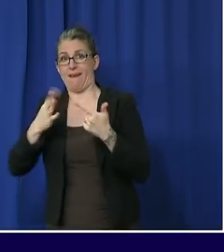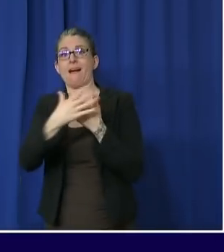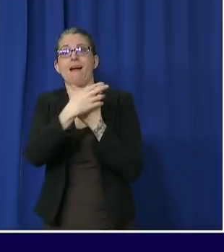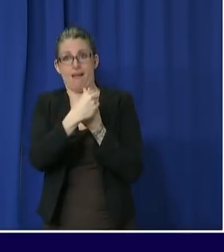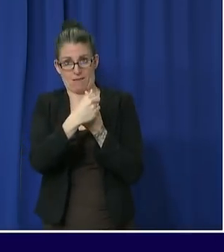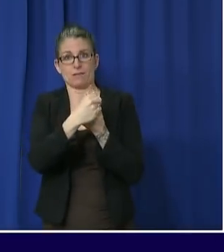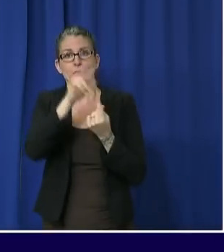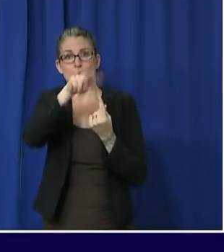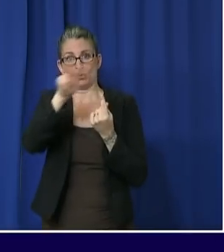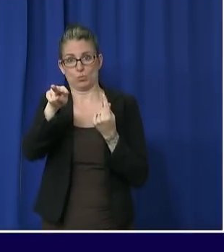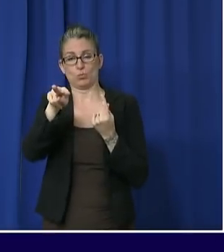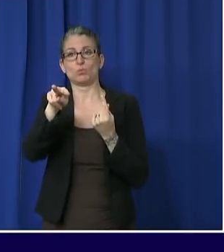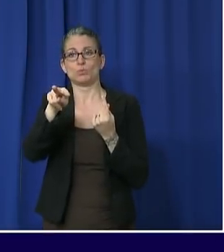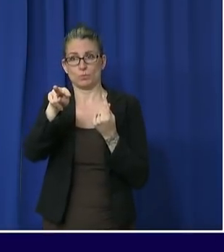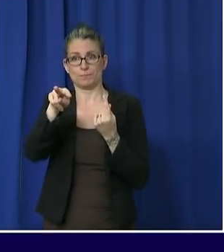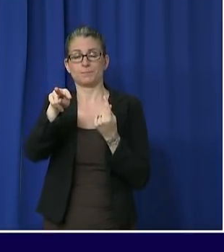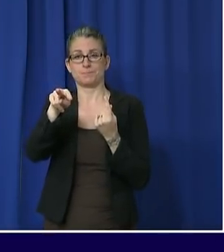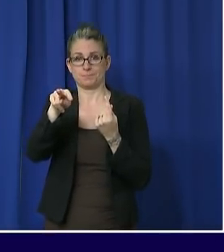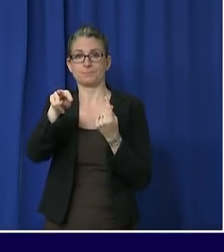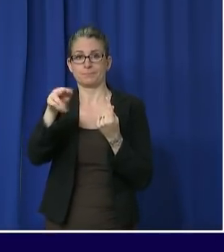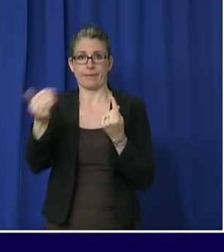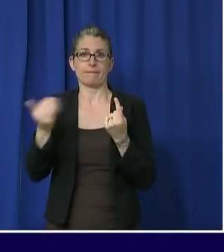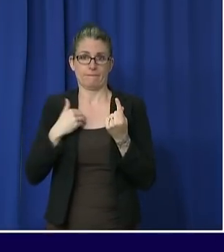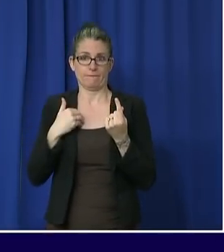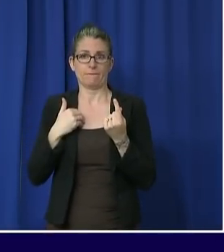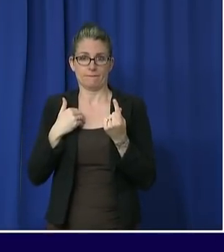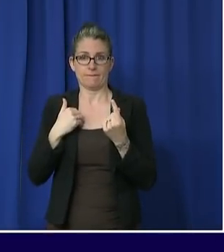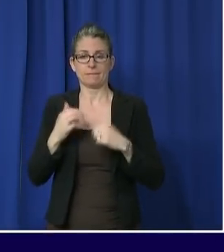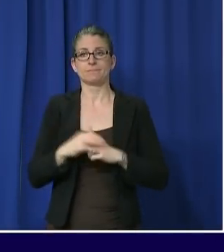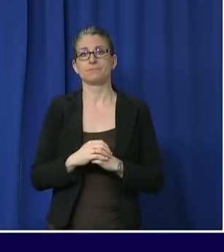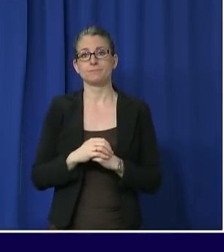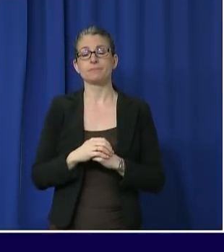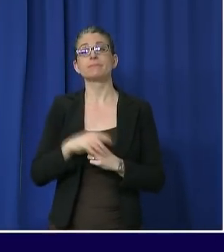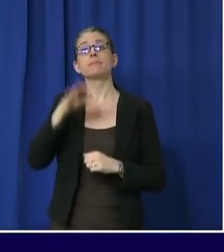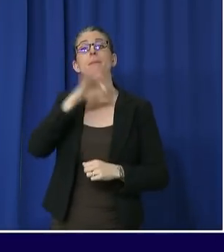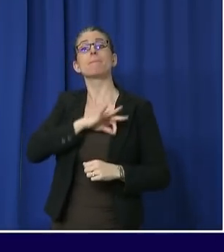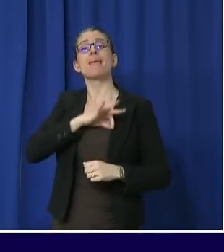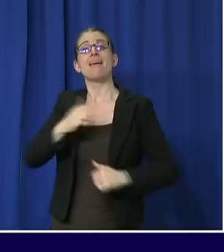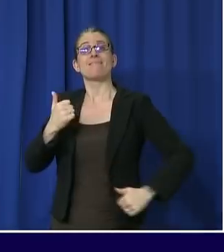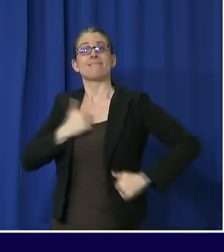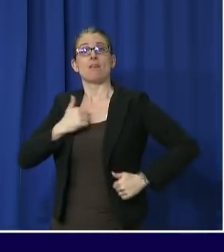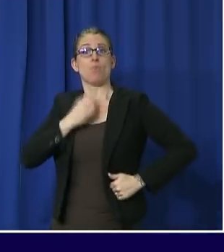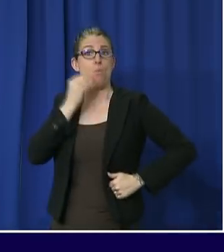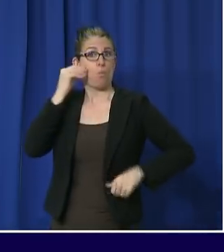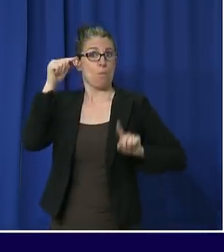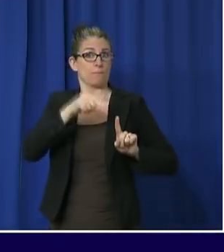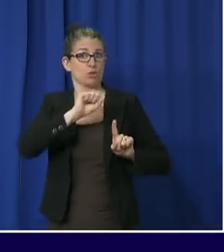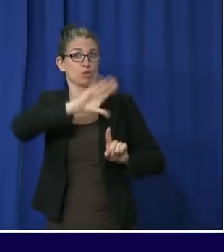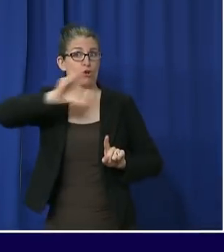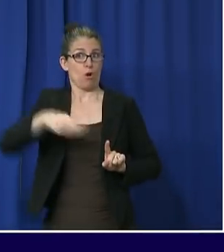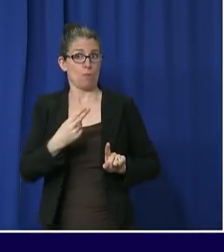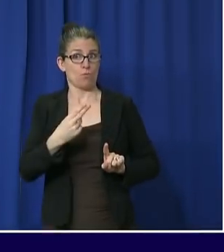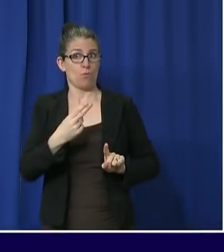22 individuals. At the Maine Veterans Home in Scarborough, 32